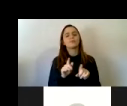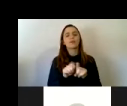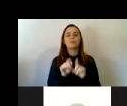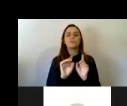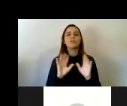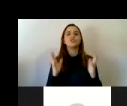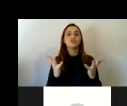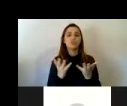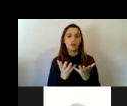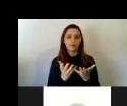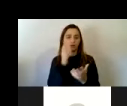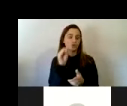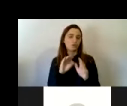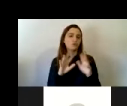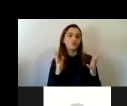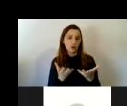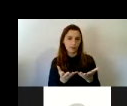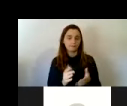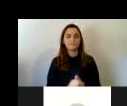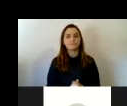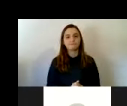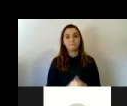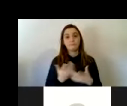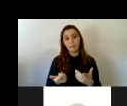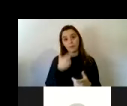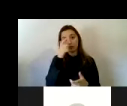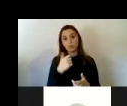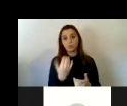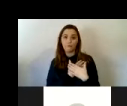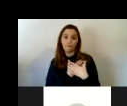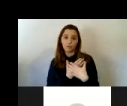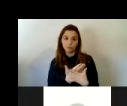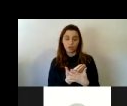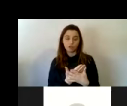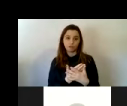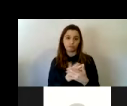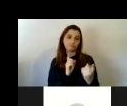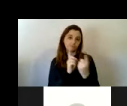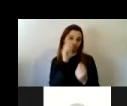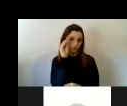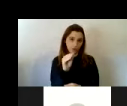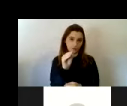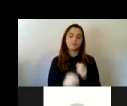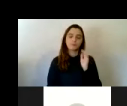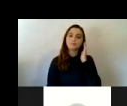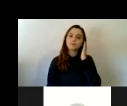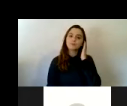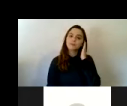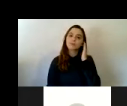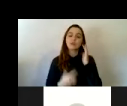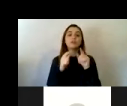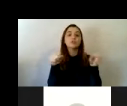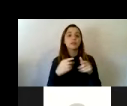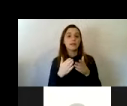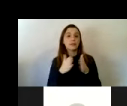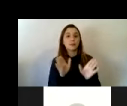advisement, and it's led by voluntary advisors. That's, I think, is it's open space for people within the